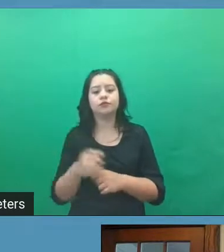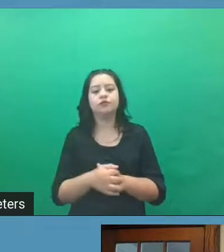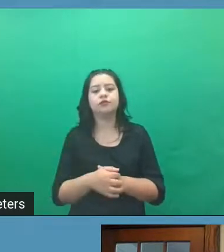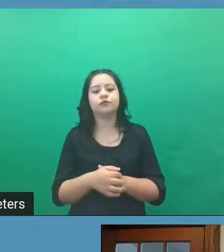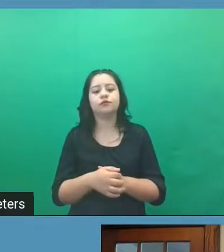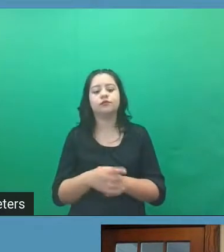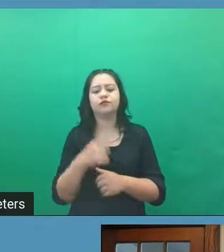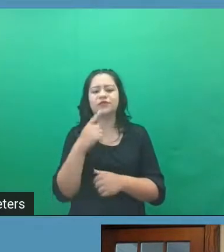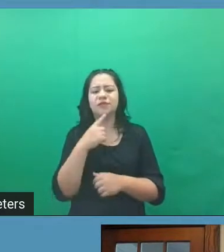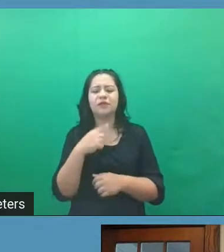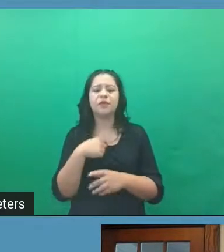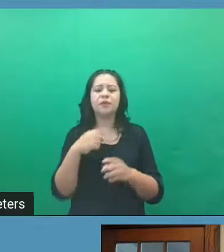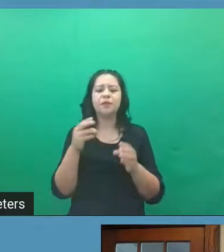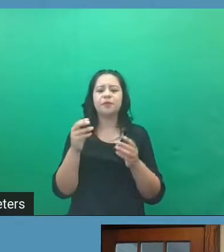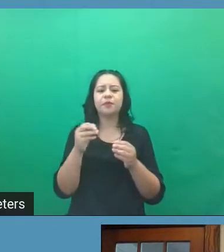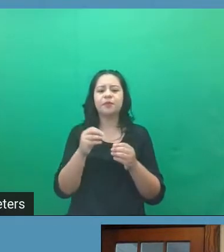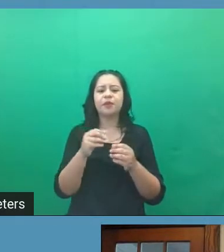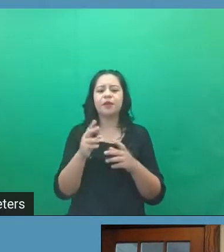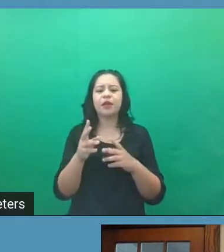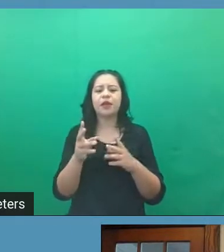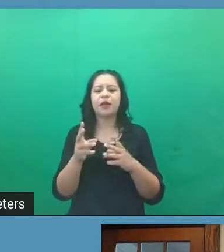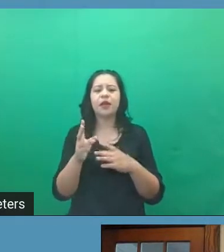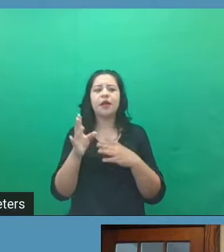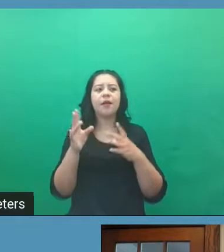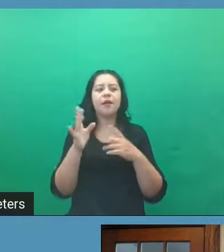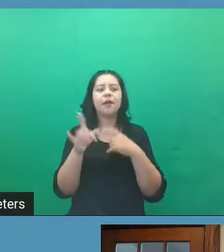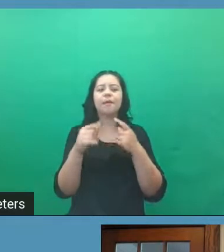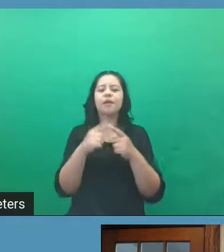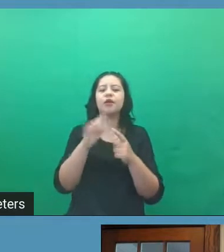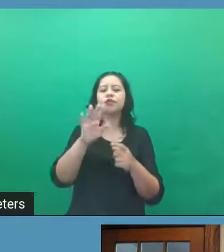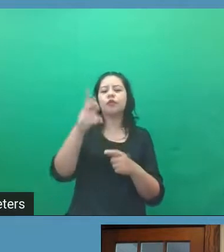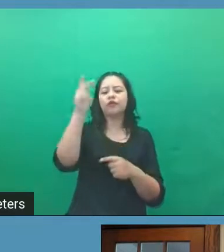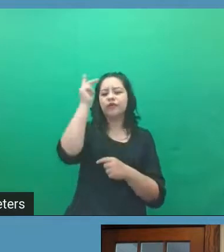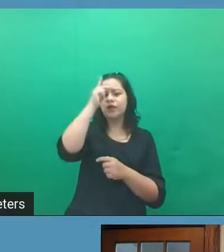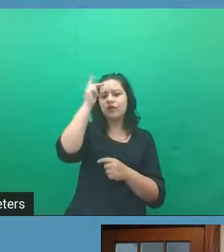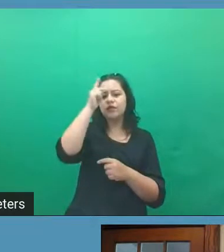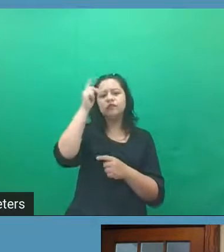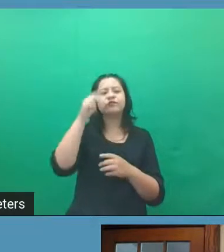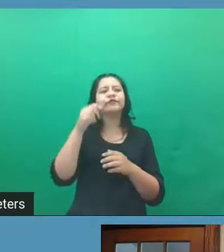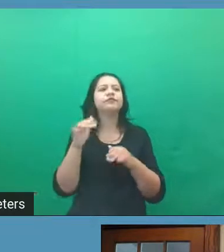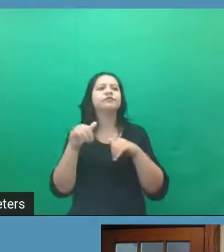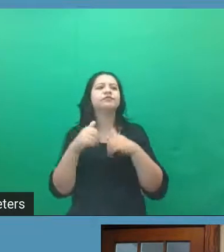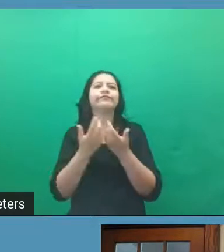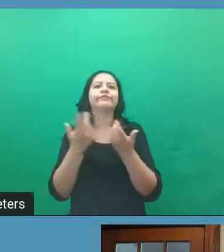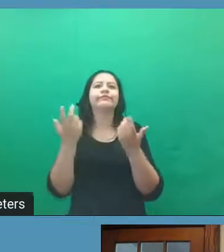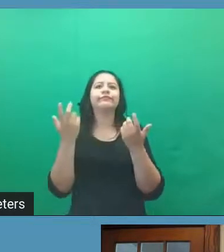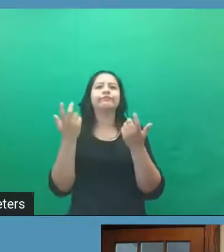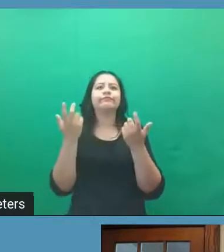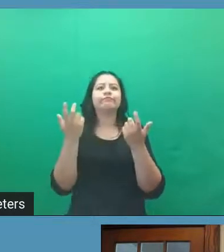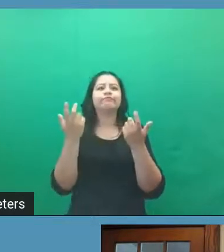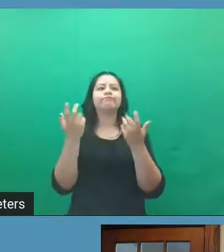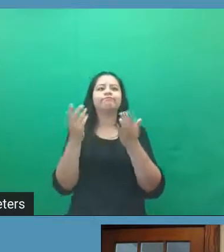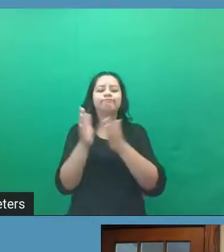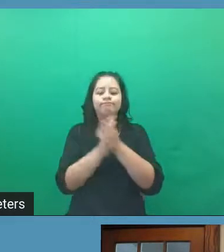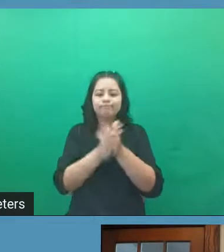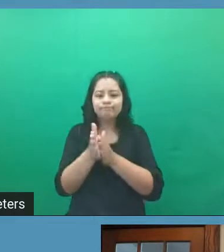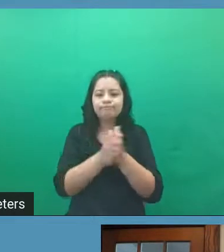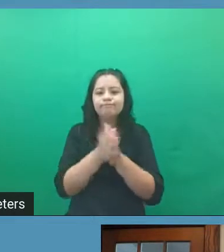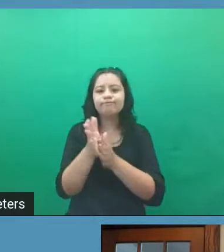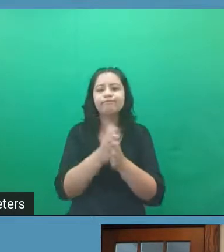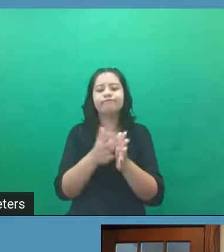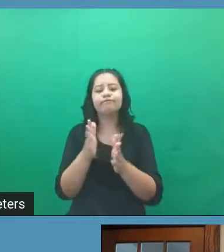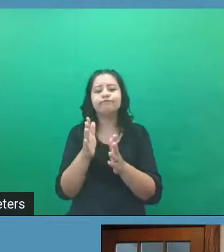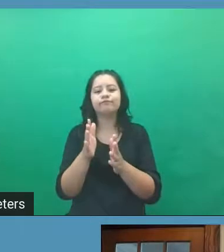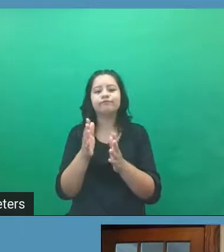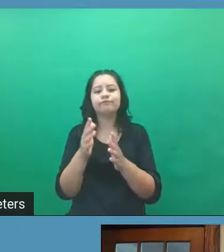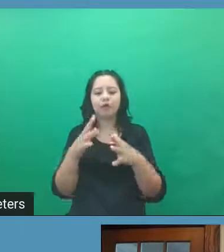Tell me a little bit about your philosophy of facilitating a session and encouraging audience participation. And I know,